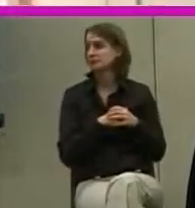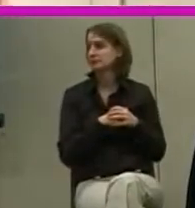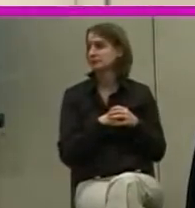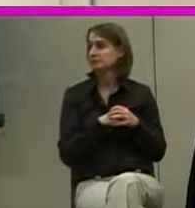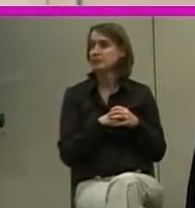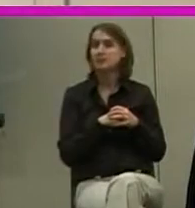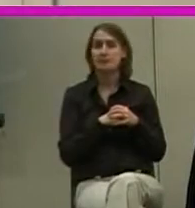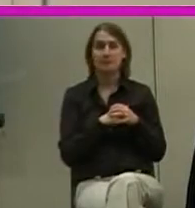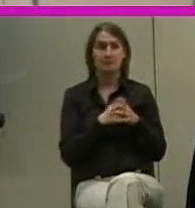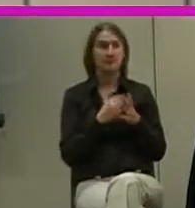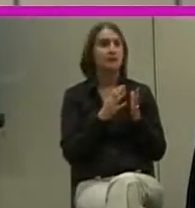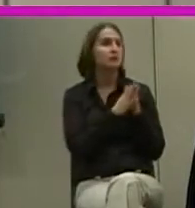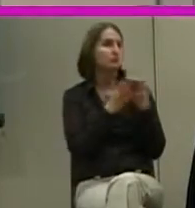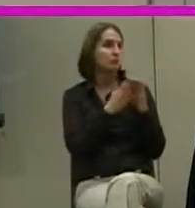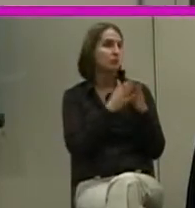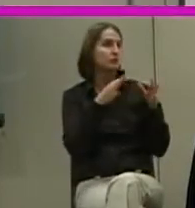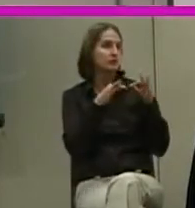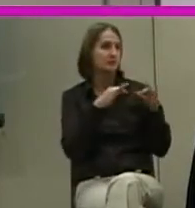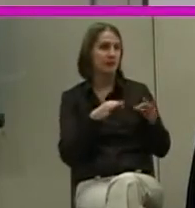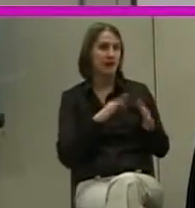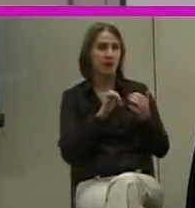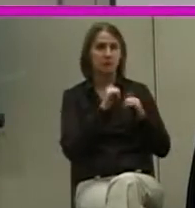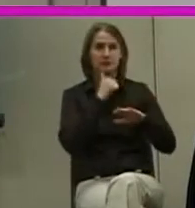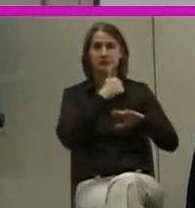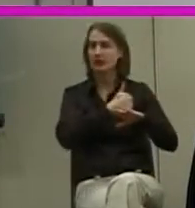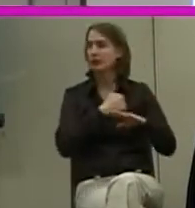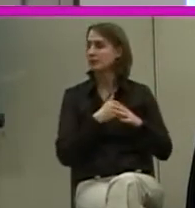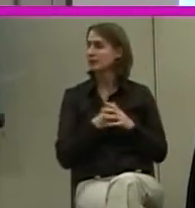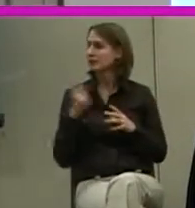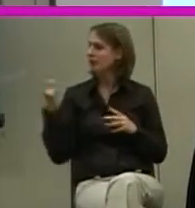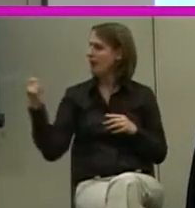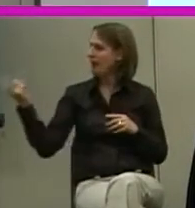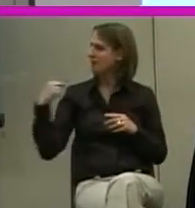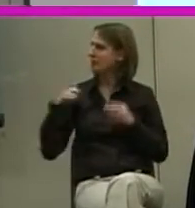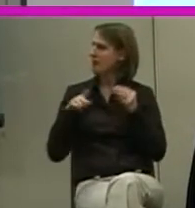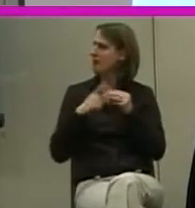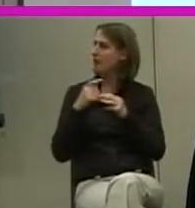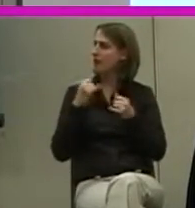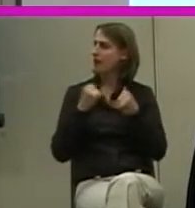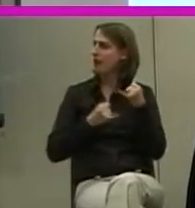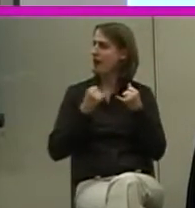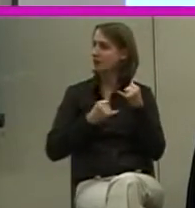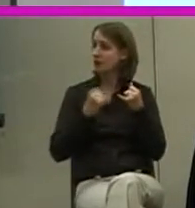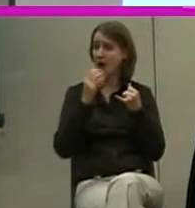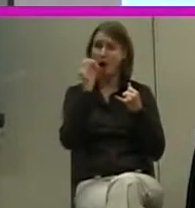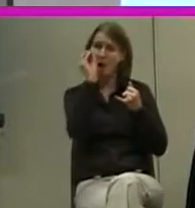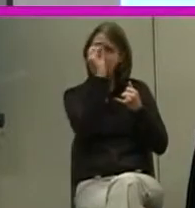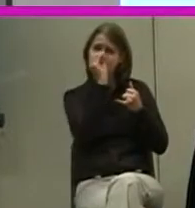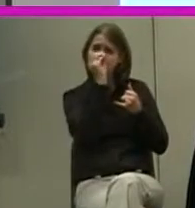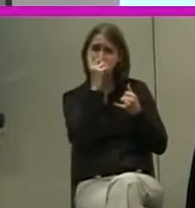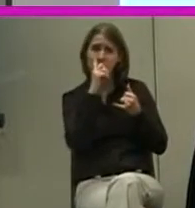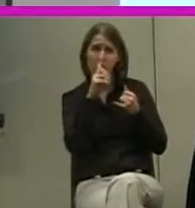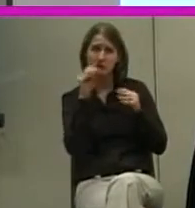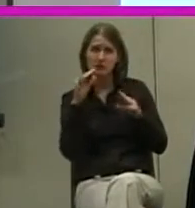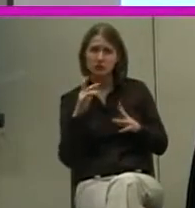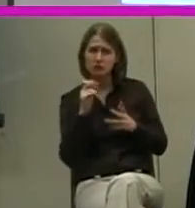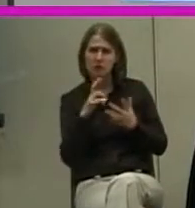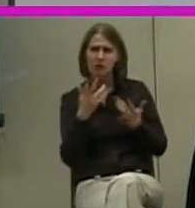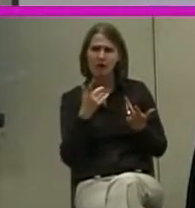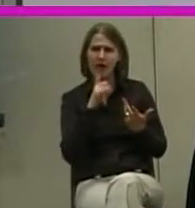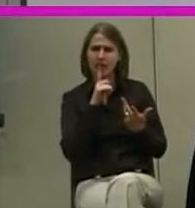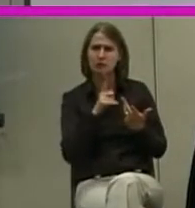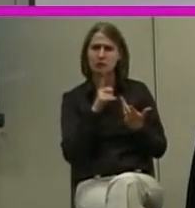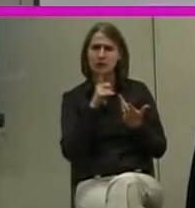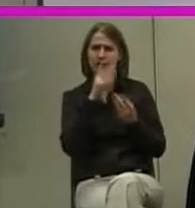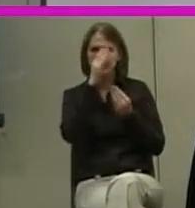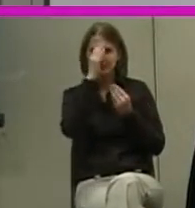there is a book that tells you how to set it up. Can I ask a quick question about the last one? You may. Was it the opinion of the teachers, or was it actual, like, they